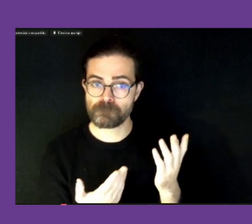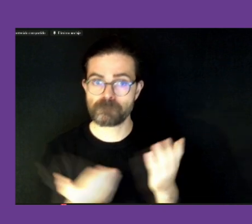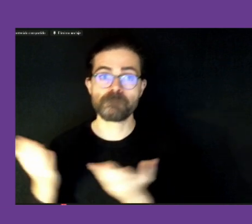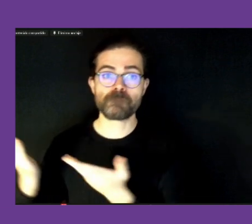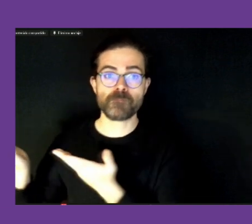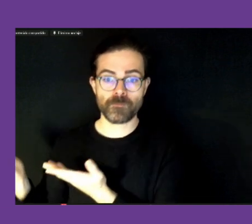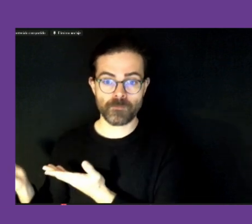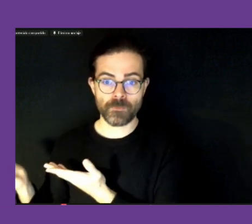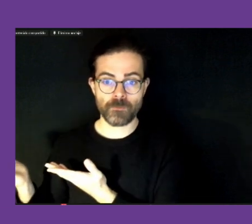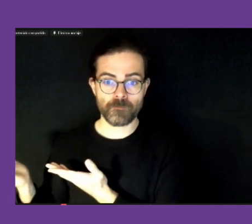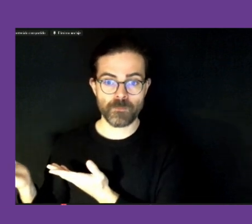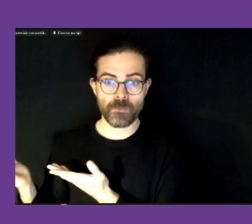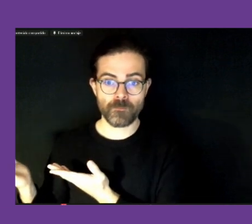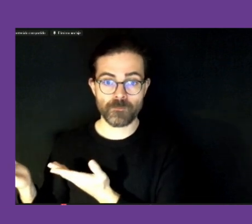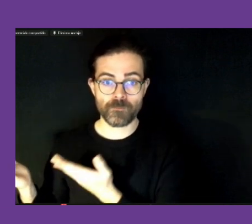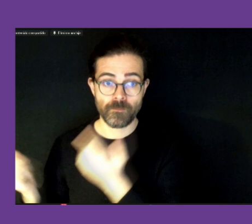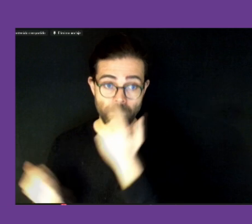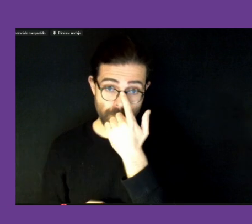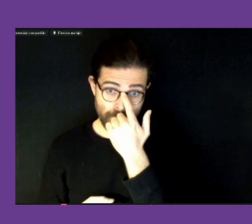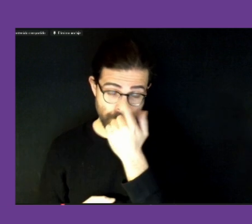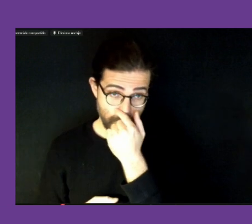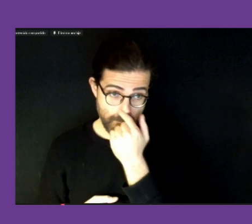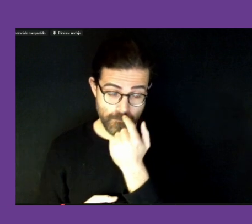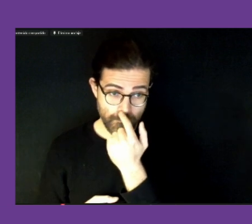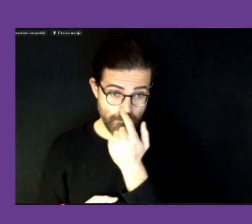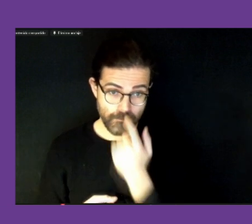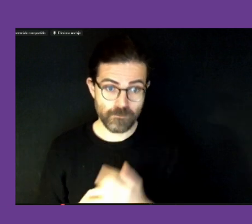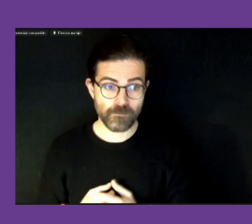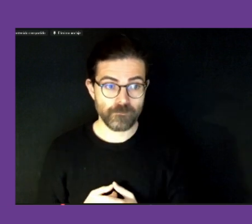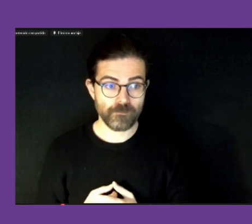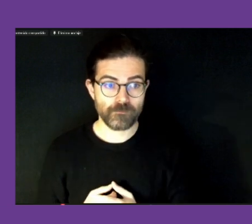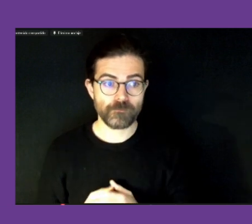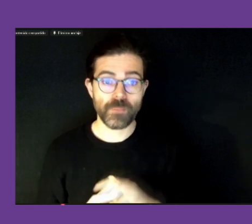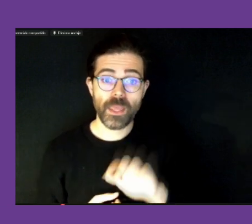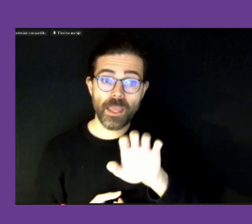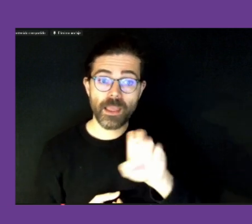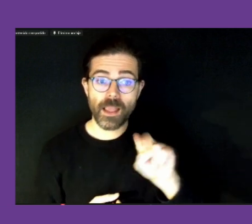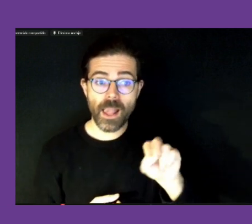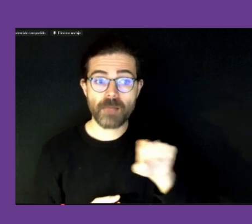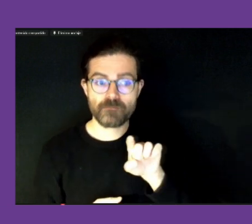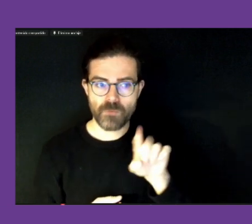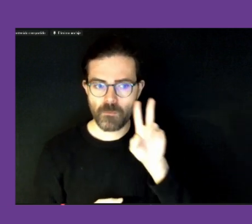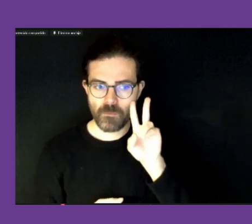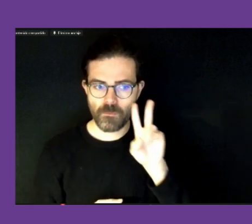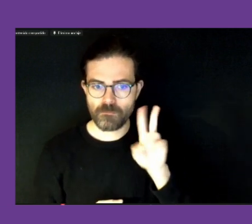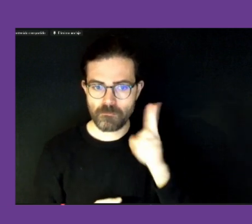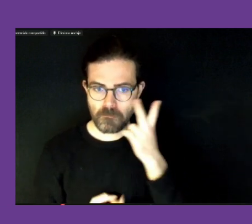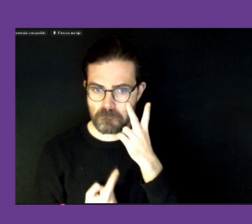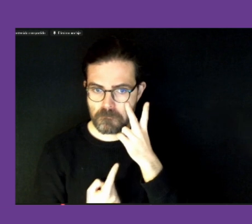one of the functional requirements given in this EN. There are very pretty